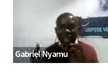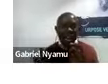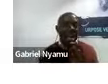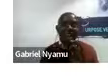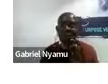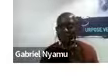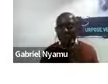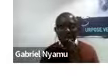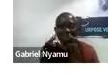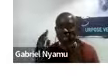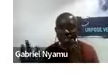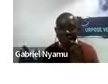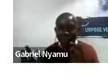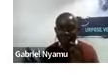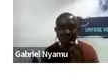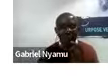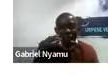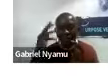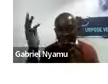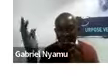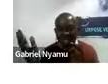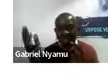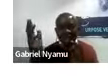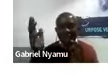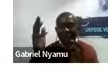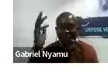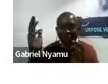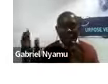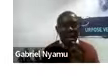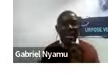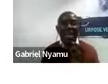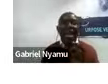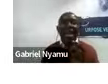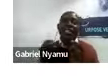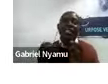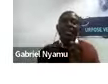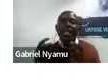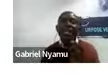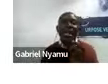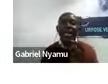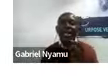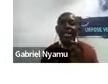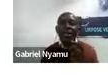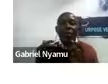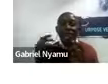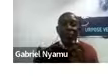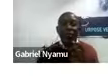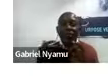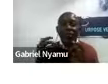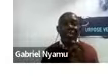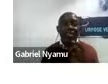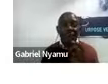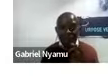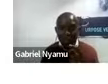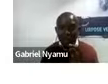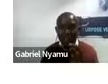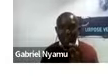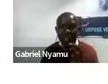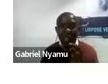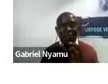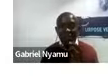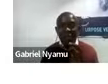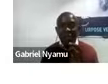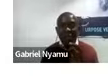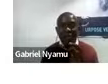beginning. And I know I have been a teacher for them for those many years in management, those back, until you start realizing we have actually to change the faculty of our